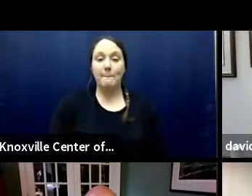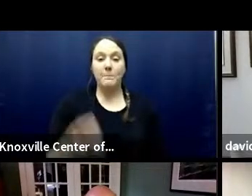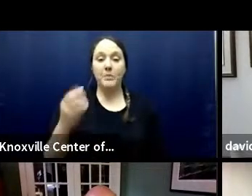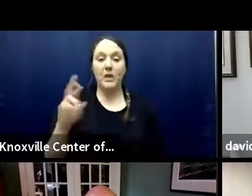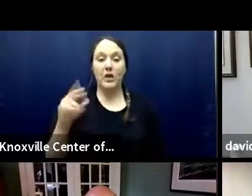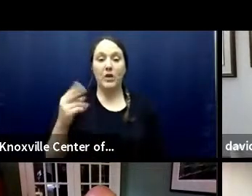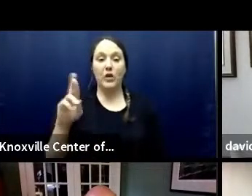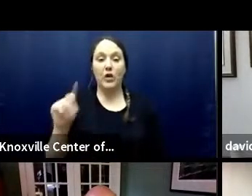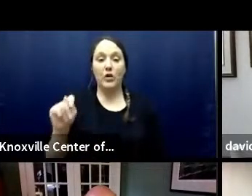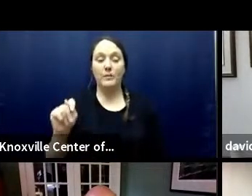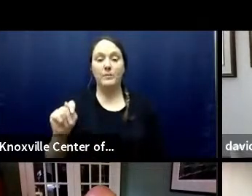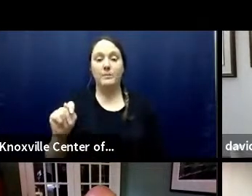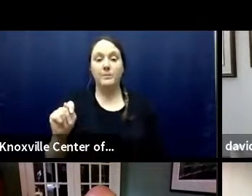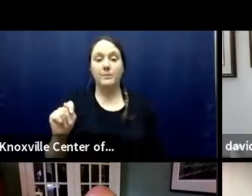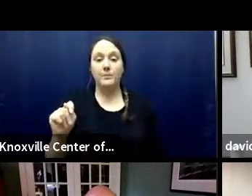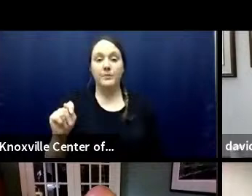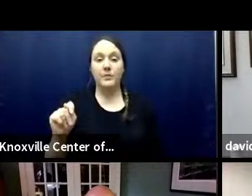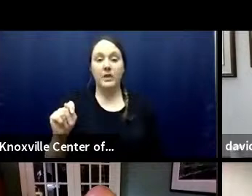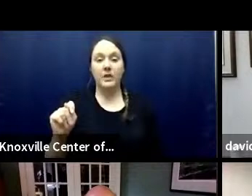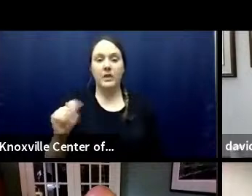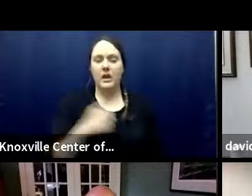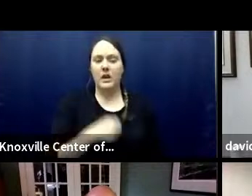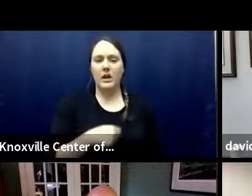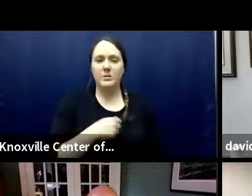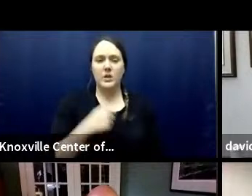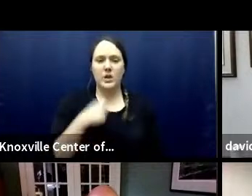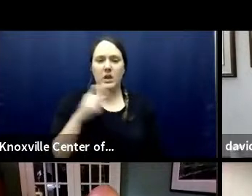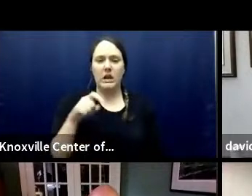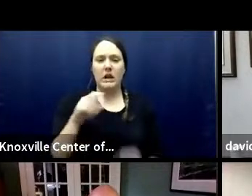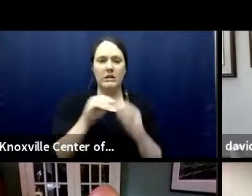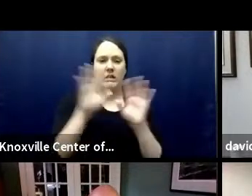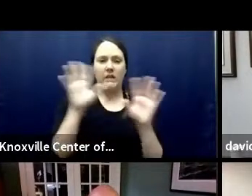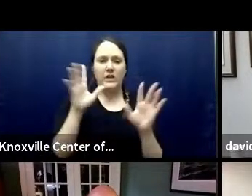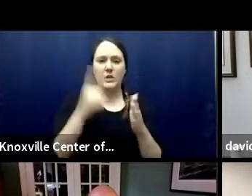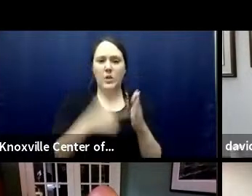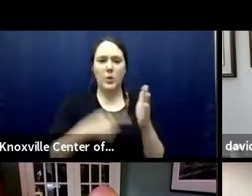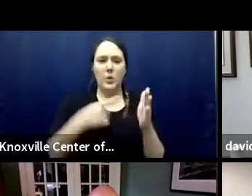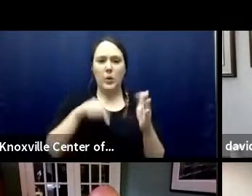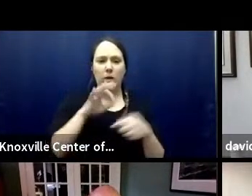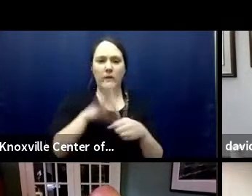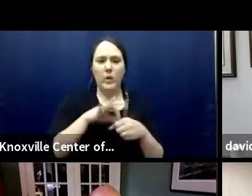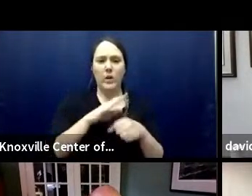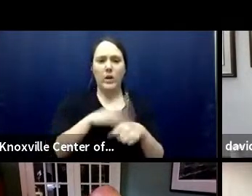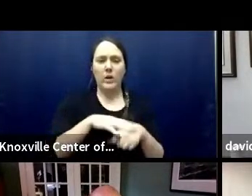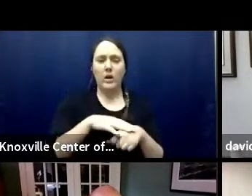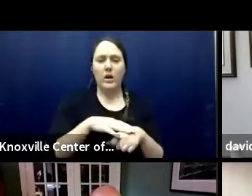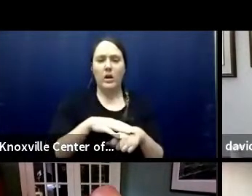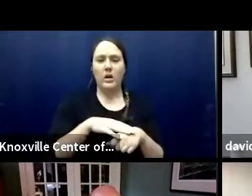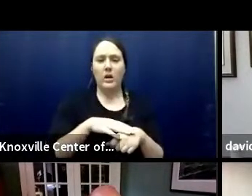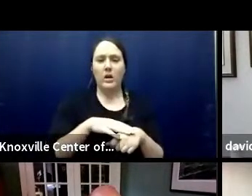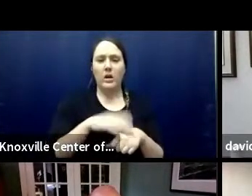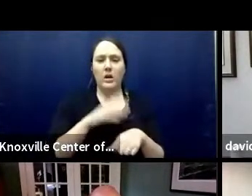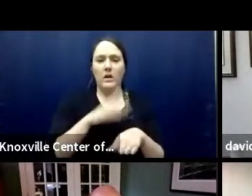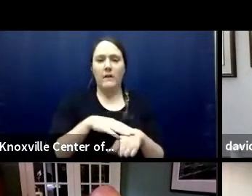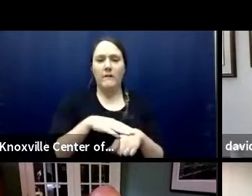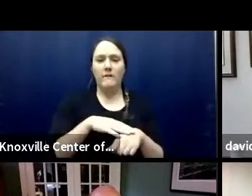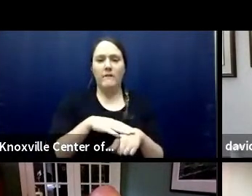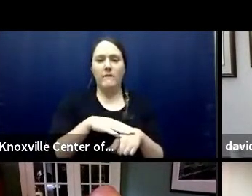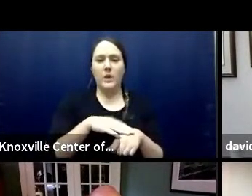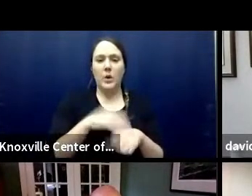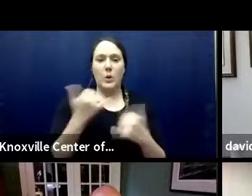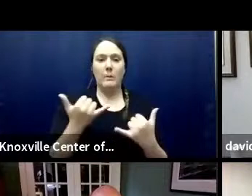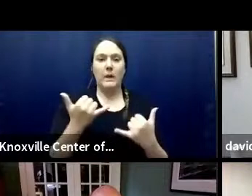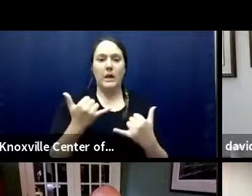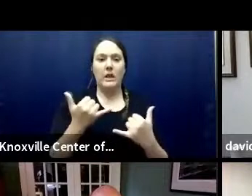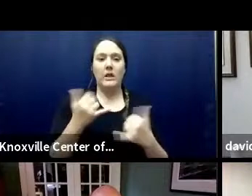Dr. Hurt. I'm sorry, I need clarification. What are we voting on? To vote immediately? Voting on